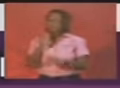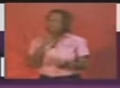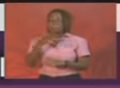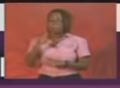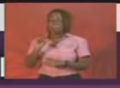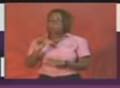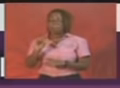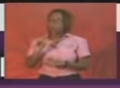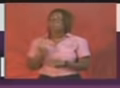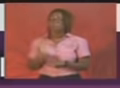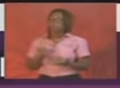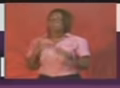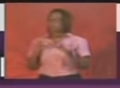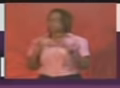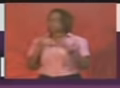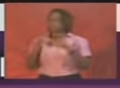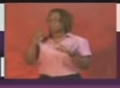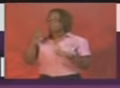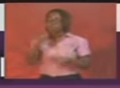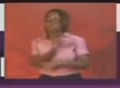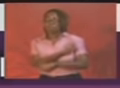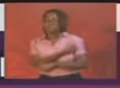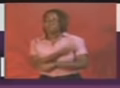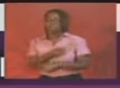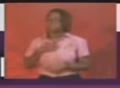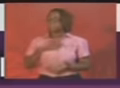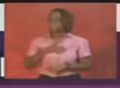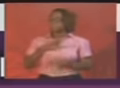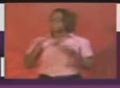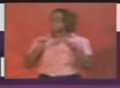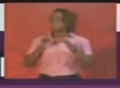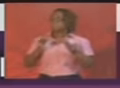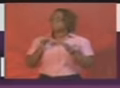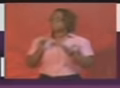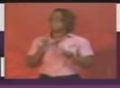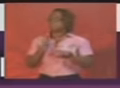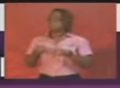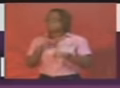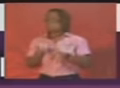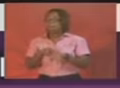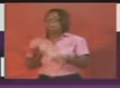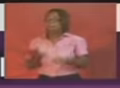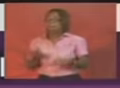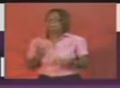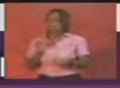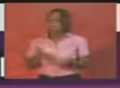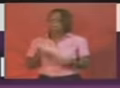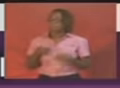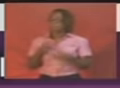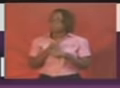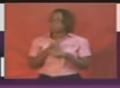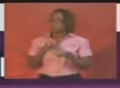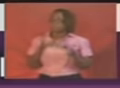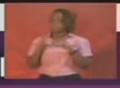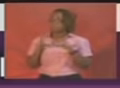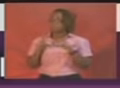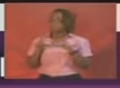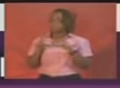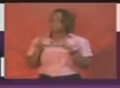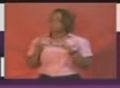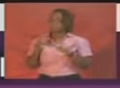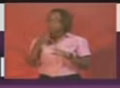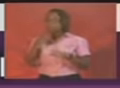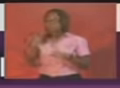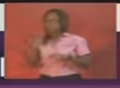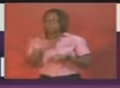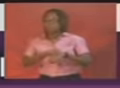Is that normally how vaccines work, that they become involved and countries await a license from them? And does that affect our timeline?